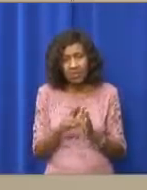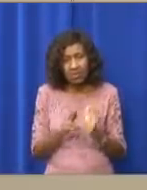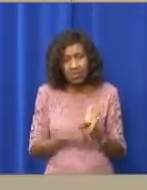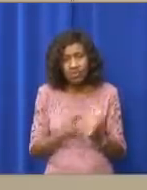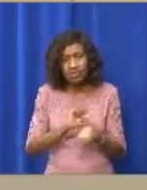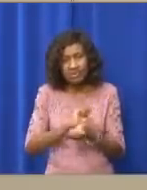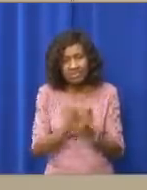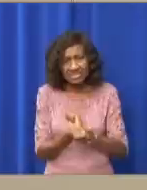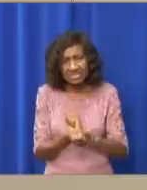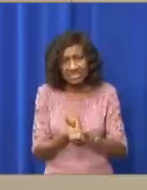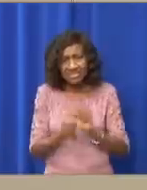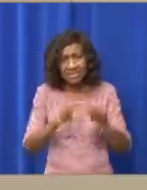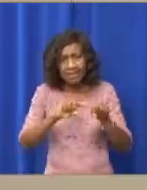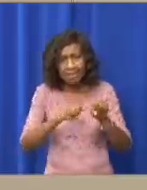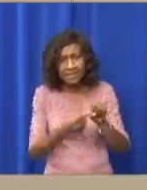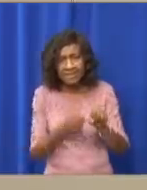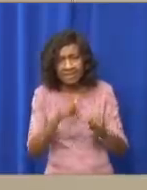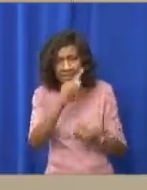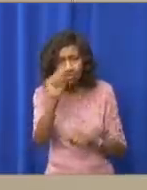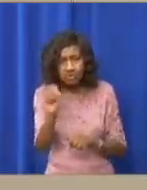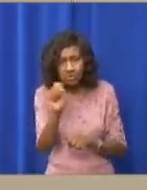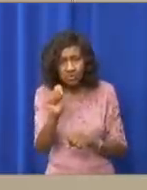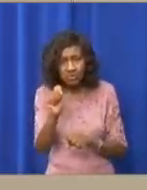until Tuesday, the 19th.